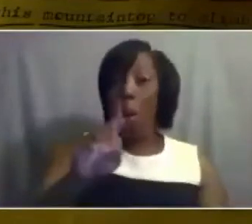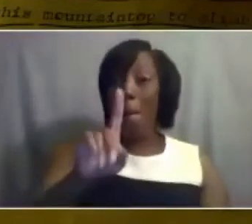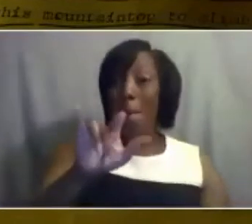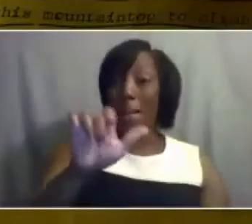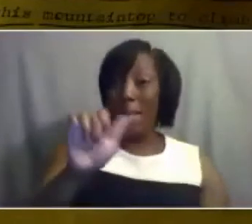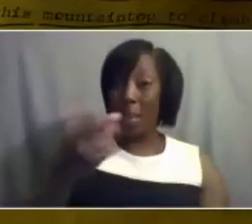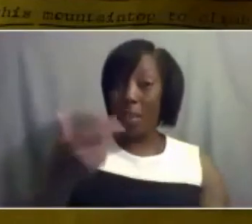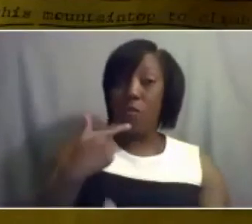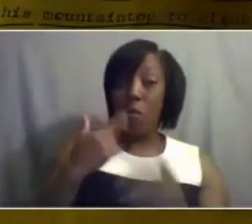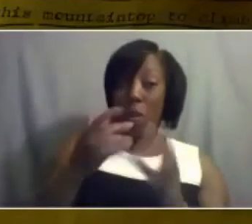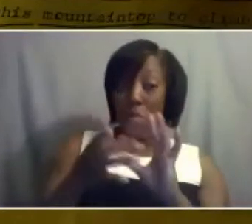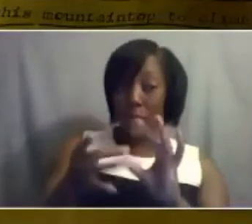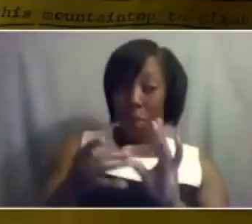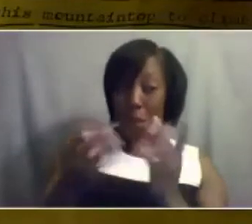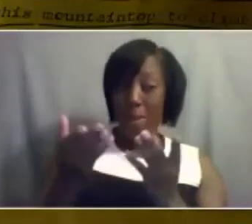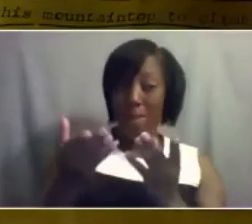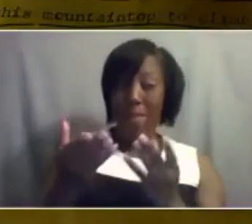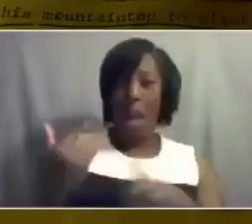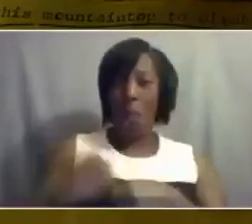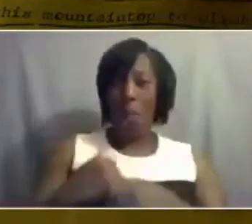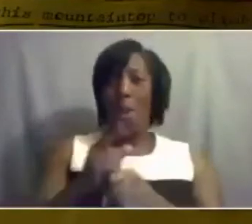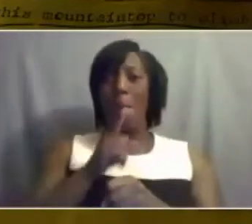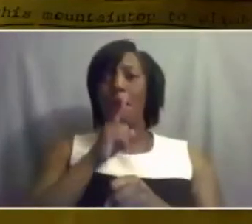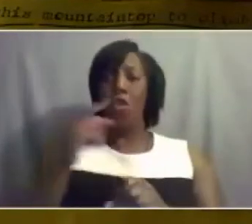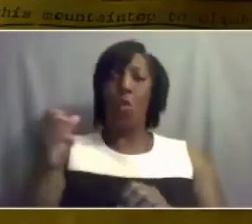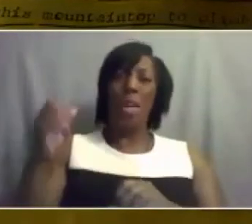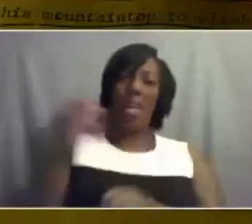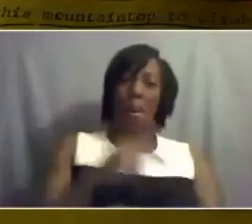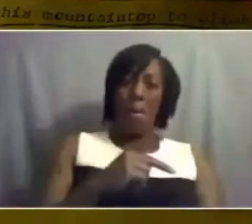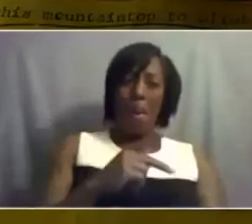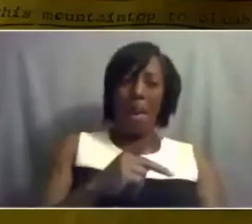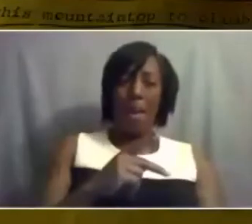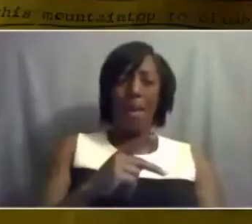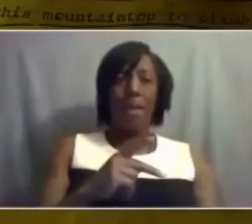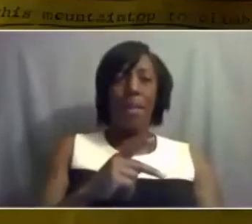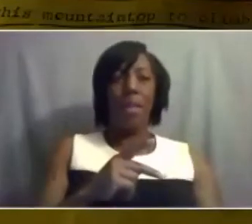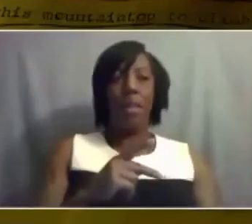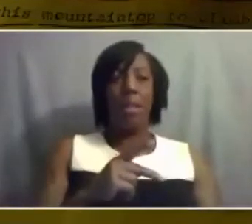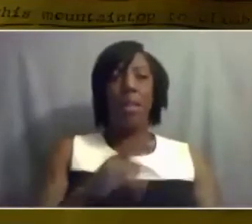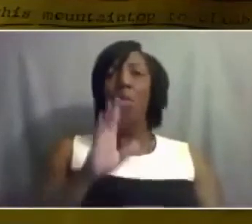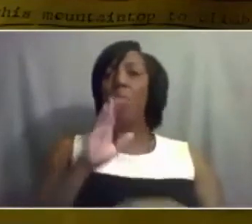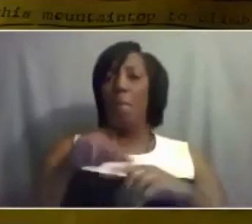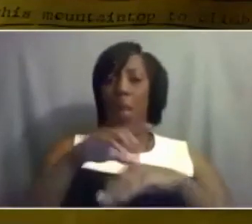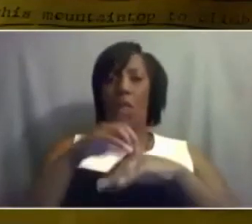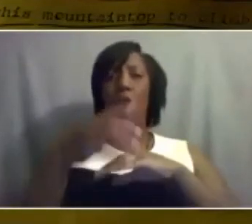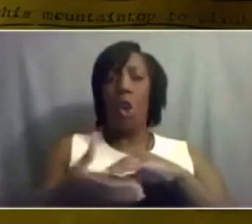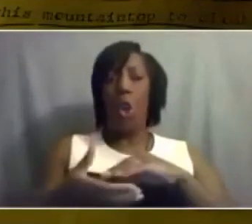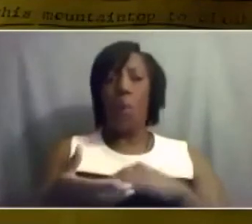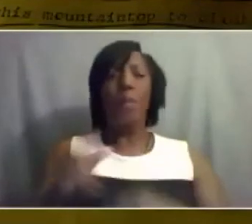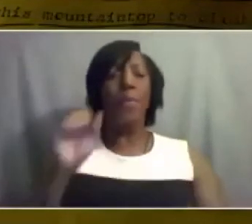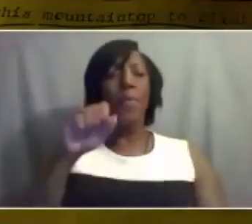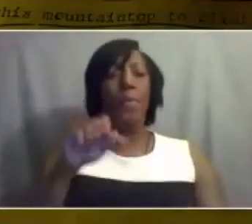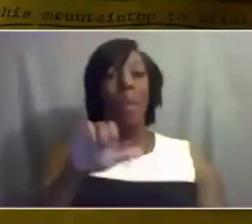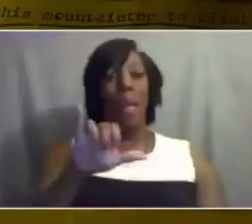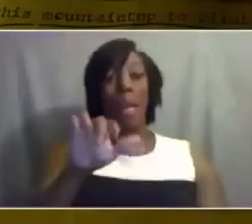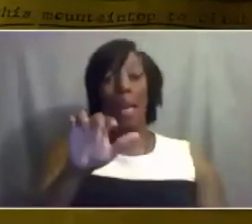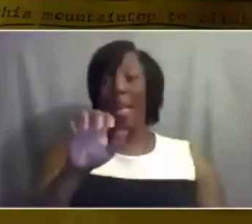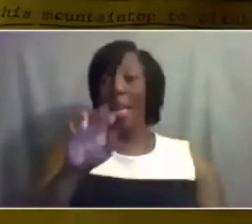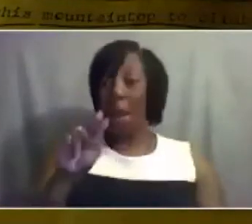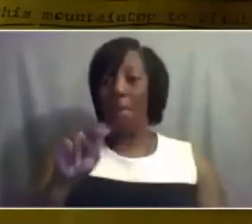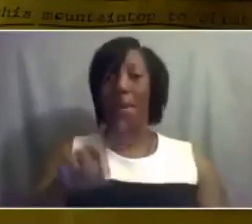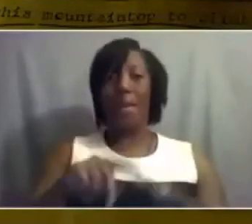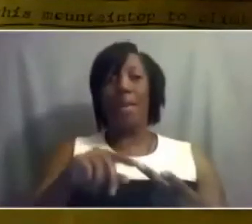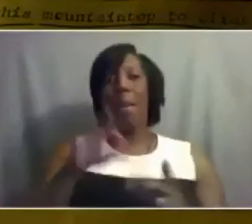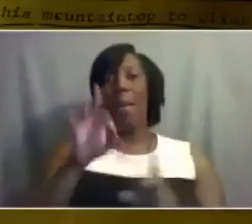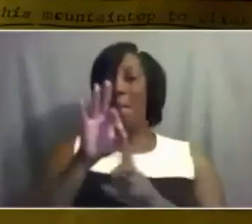And I also want to make sure we come back to what some of you have invoked in terms of the global. What's happening in Yemen, Tigray,